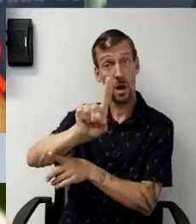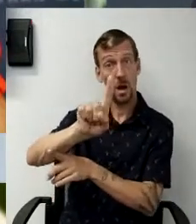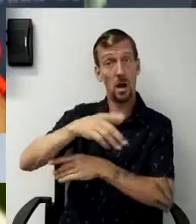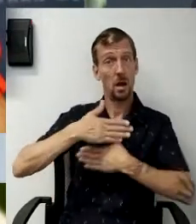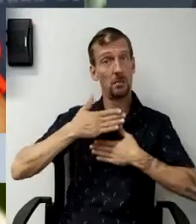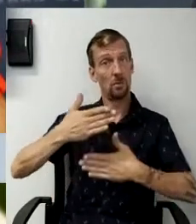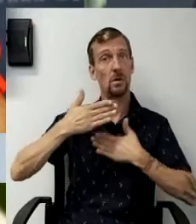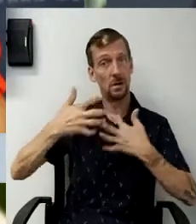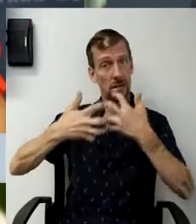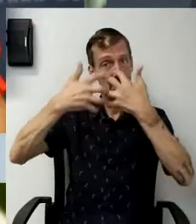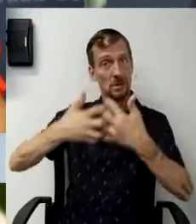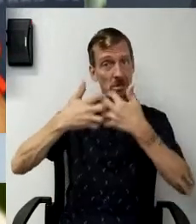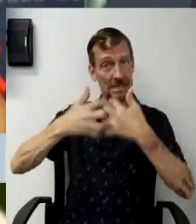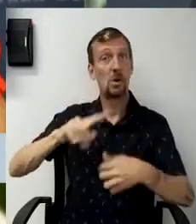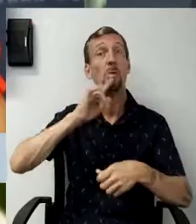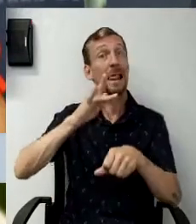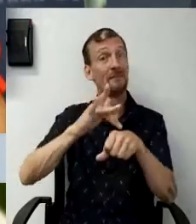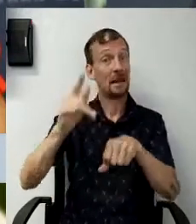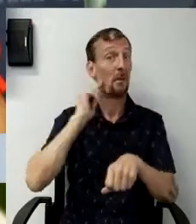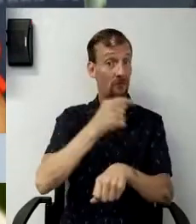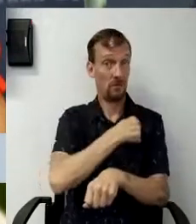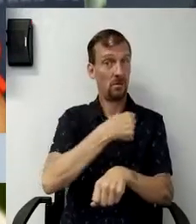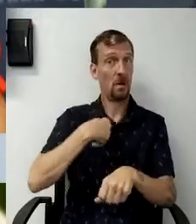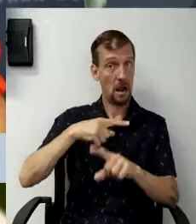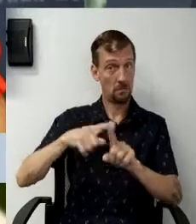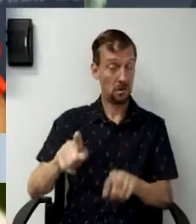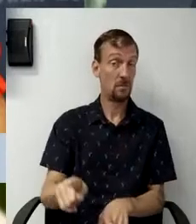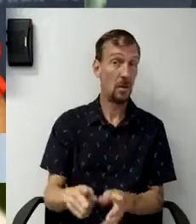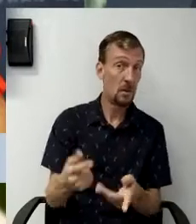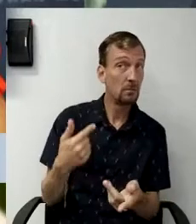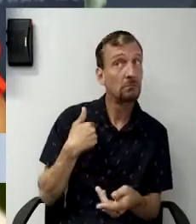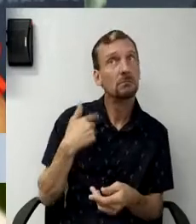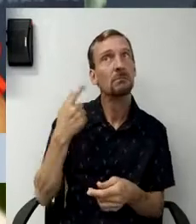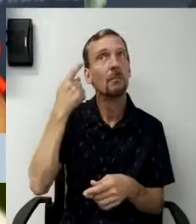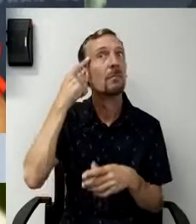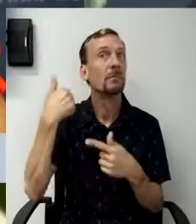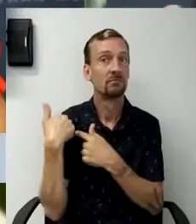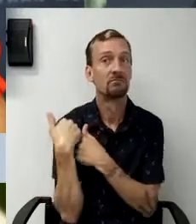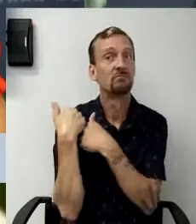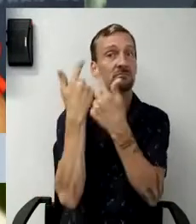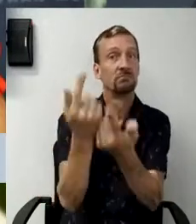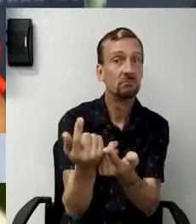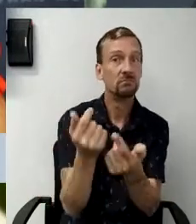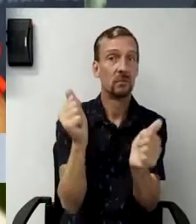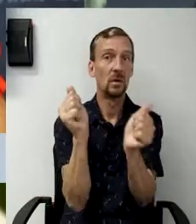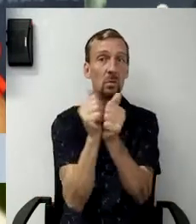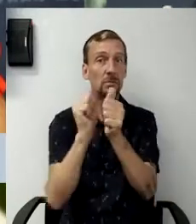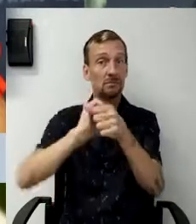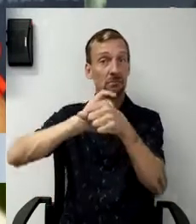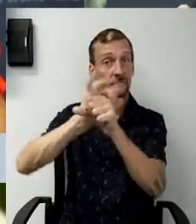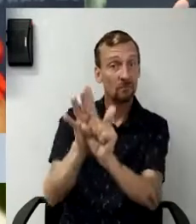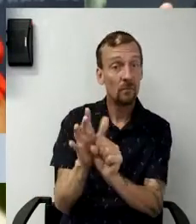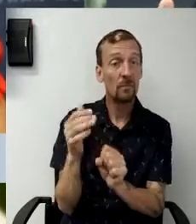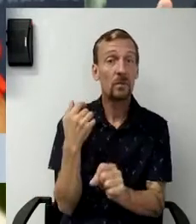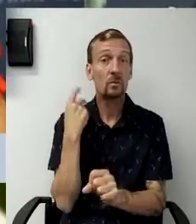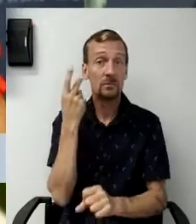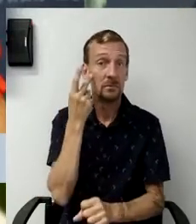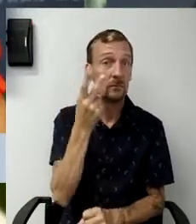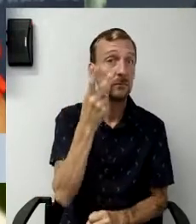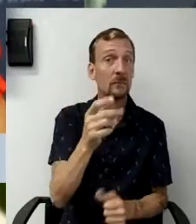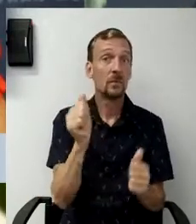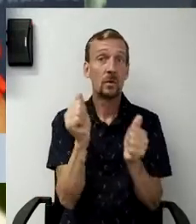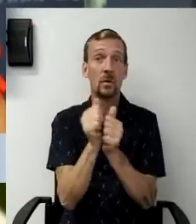ventilators that are available to us. So I think given what we've experienced throughout the pandemic and even what we saw during